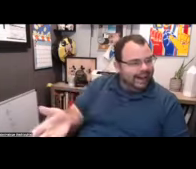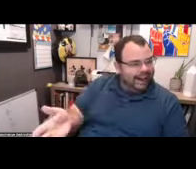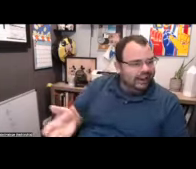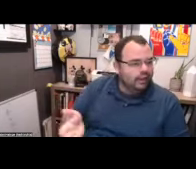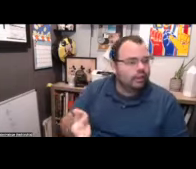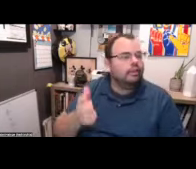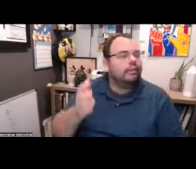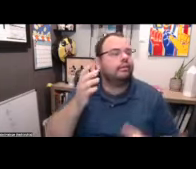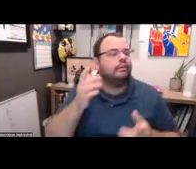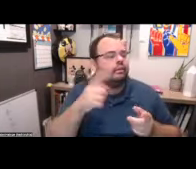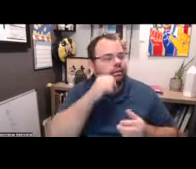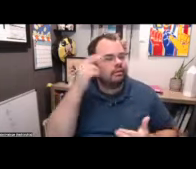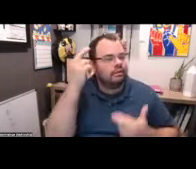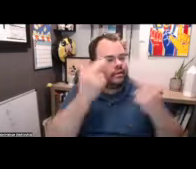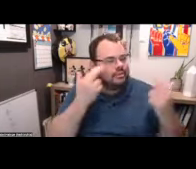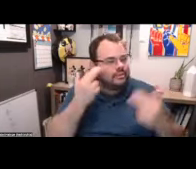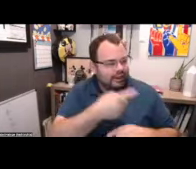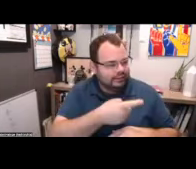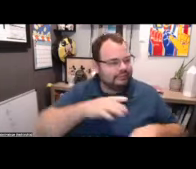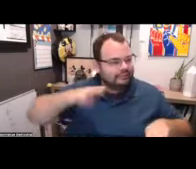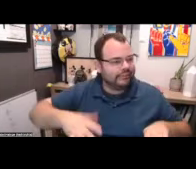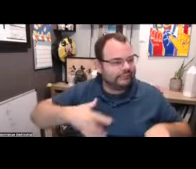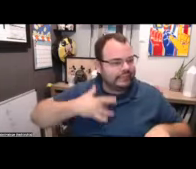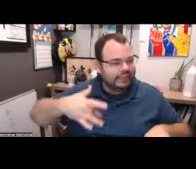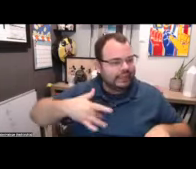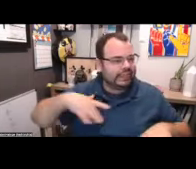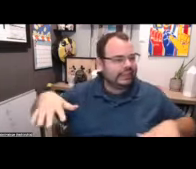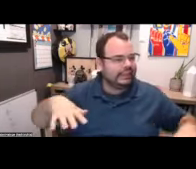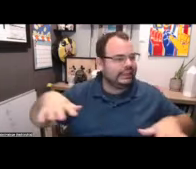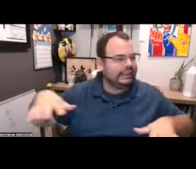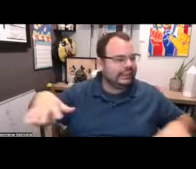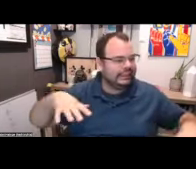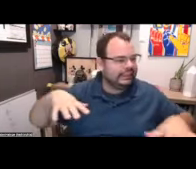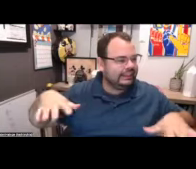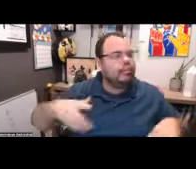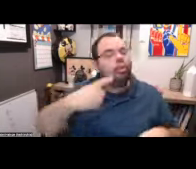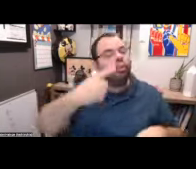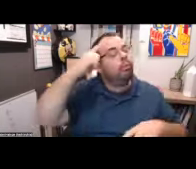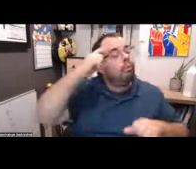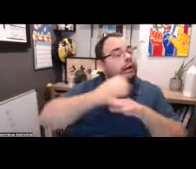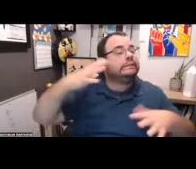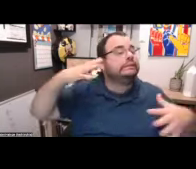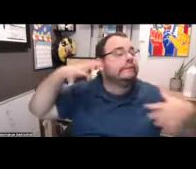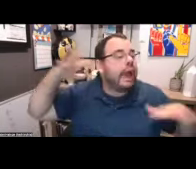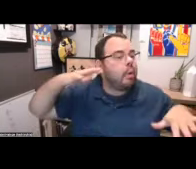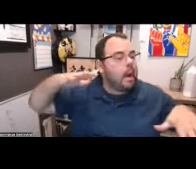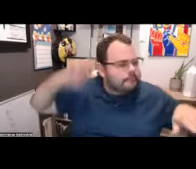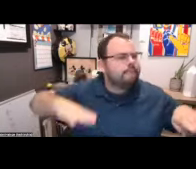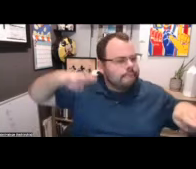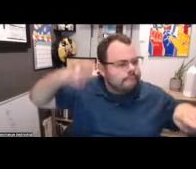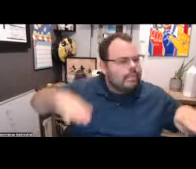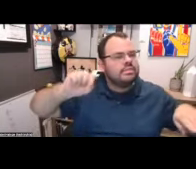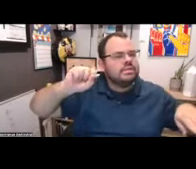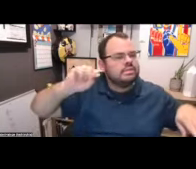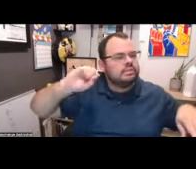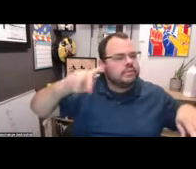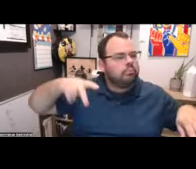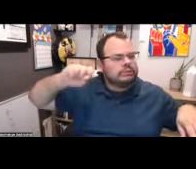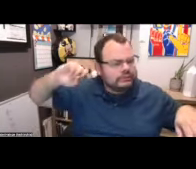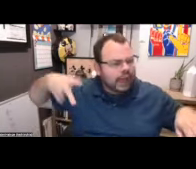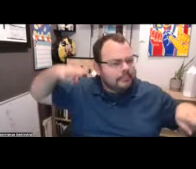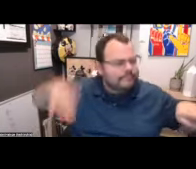say, hey, Daniel, come. But as they were calling me, they were also stepping on the like making vibration with the wooden